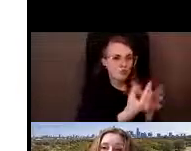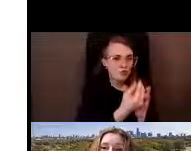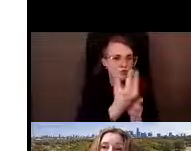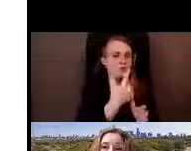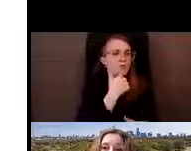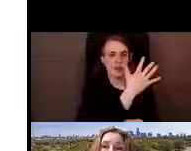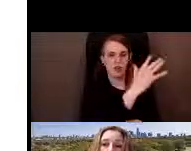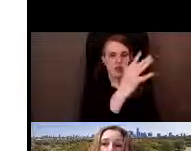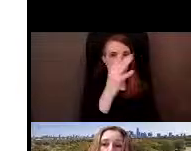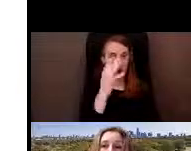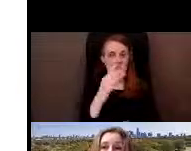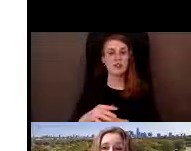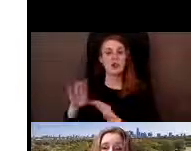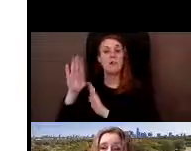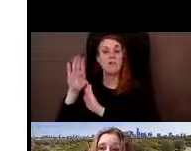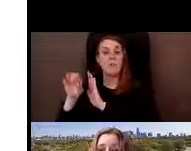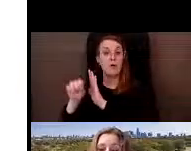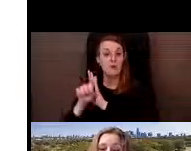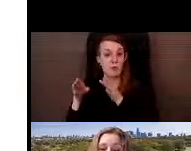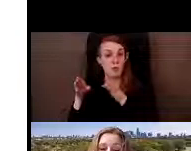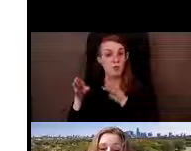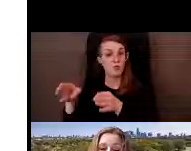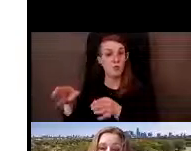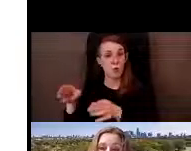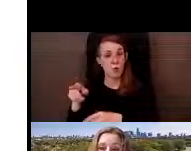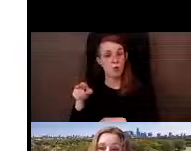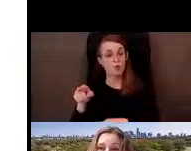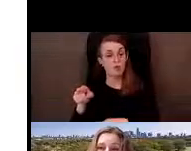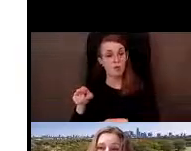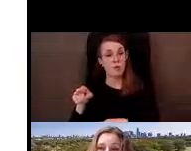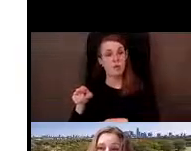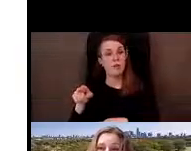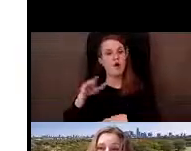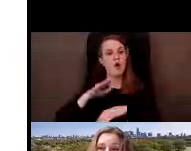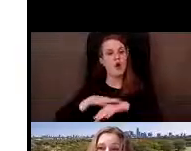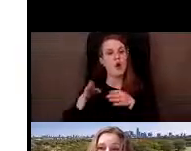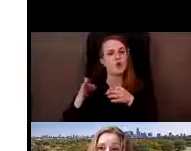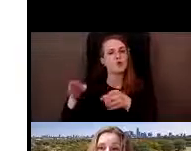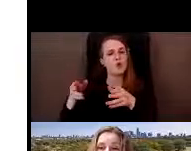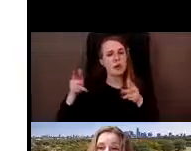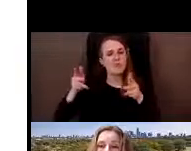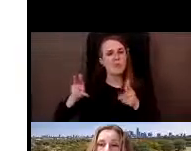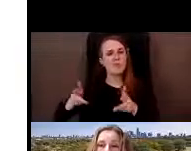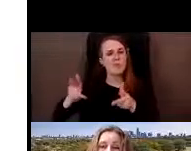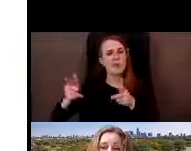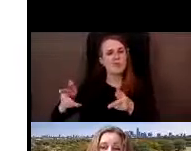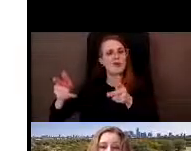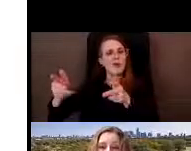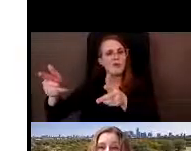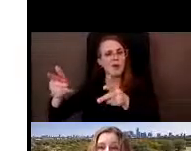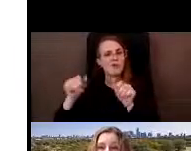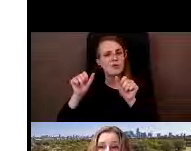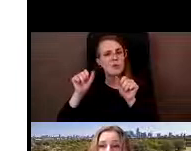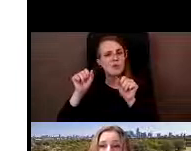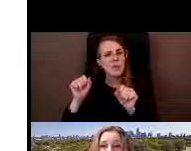We also have Barton Springs Road with on-street parking to help offset some of that